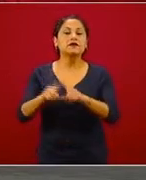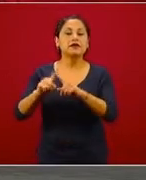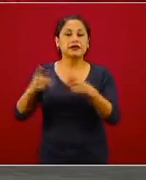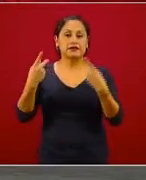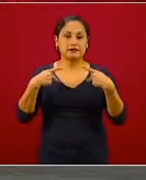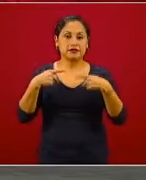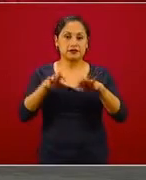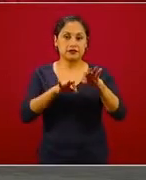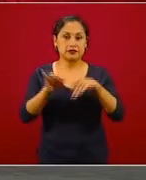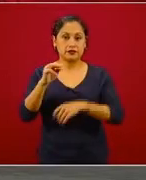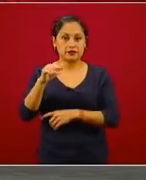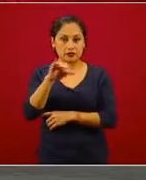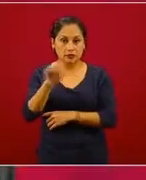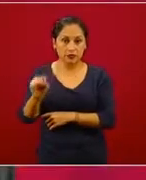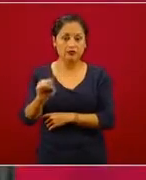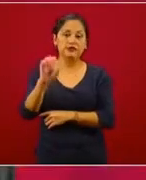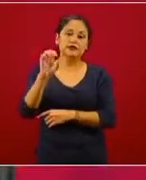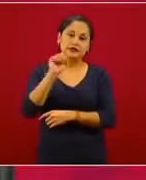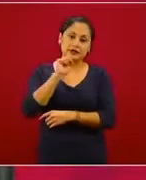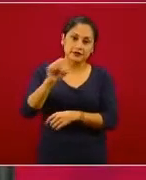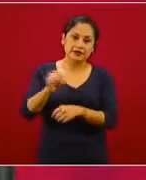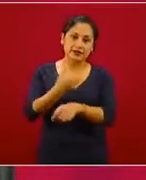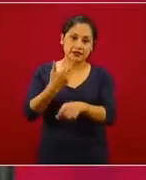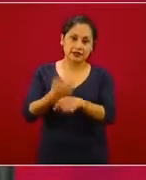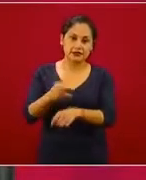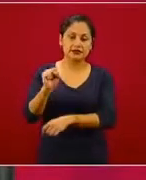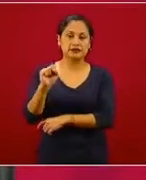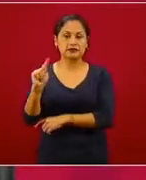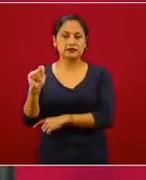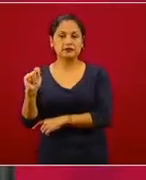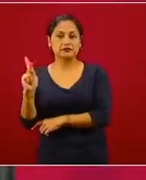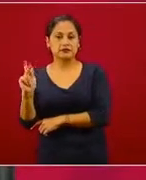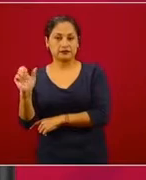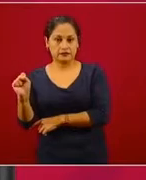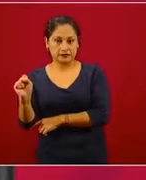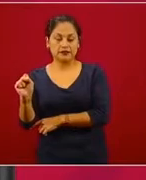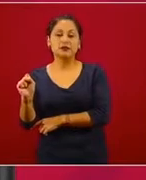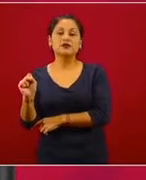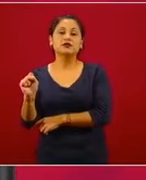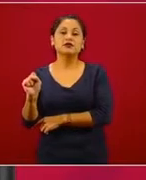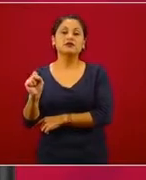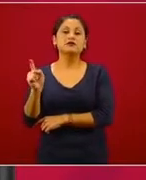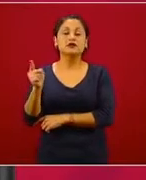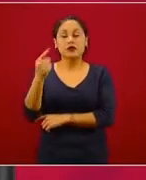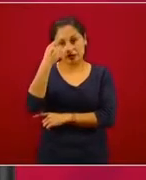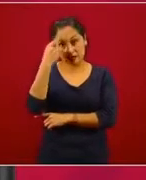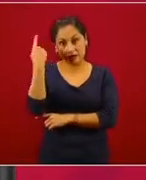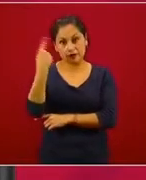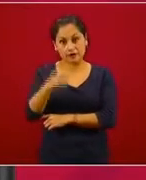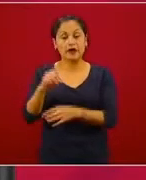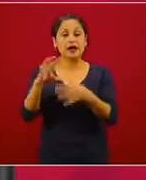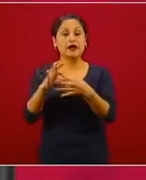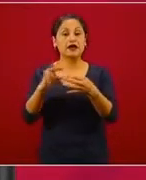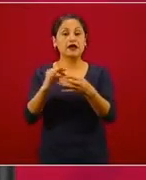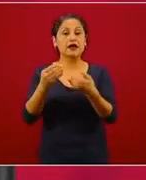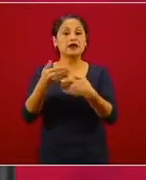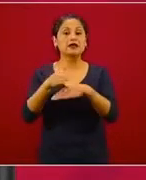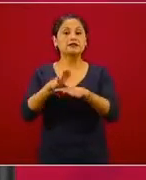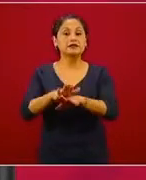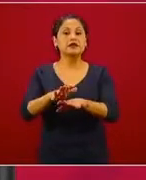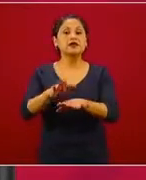We're going to see if people from the Secretary of Labor and the National